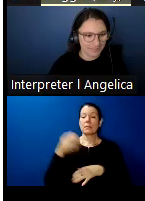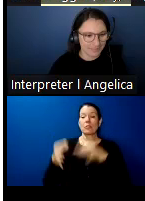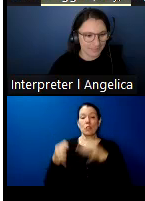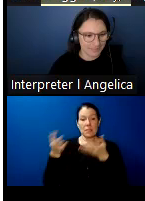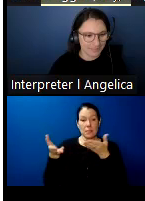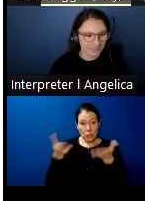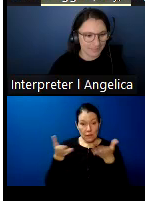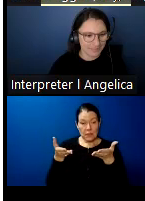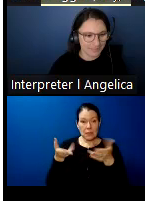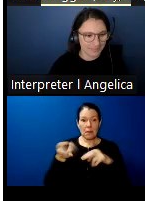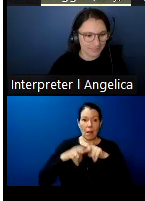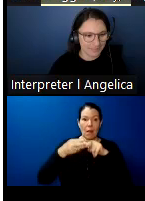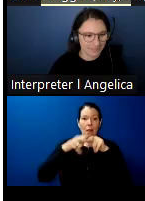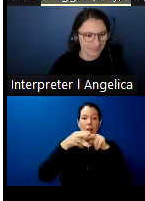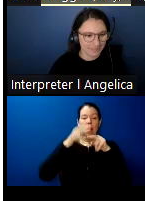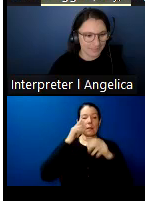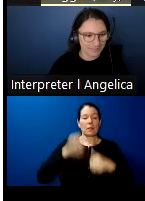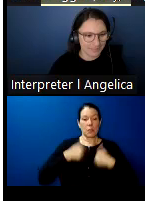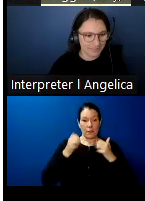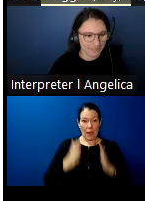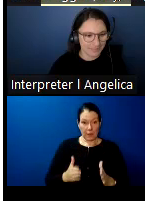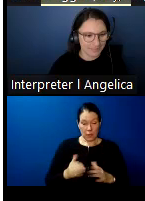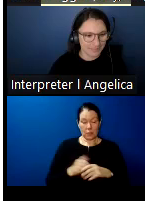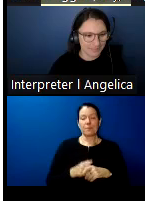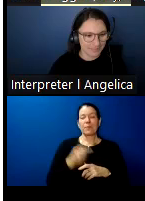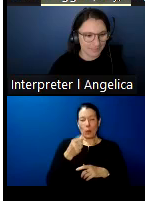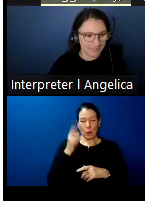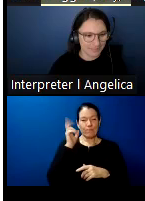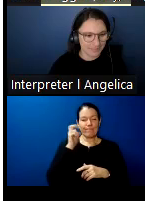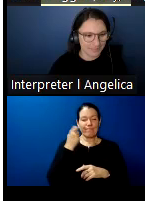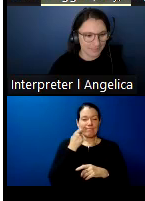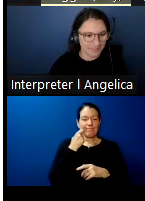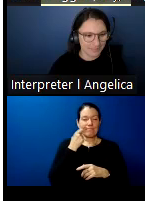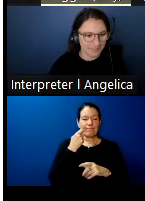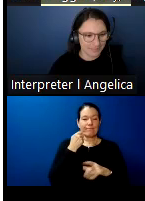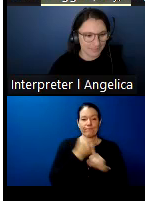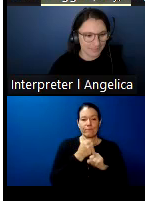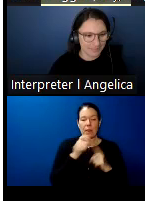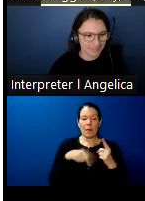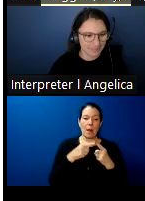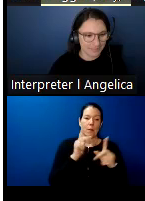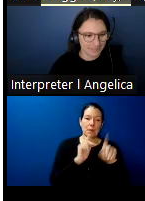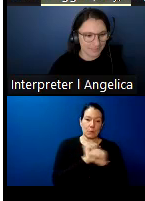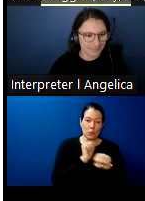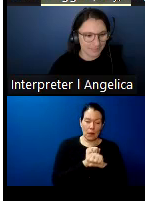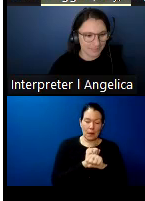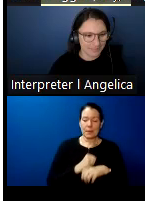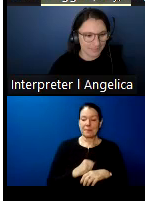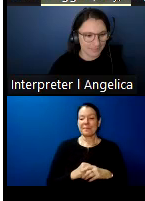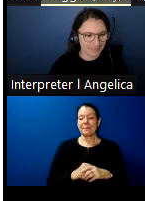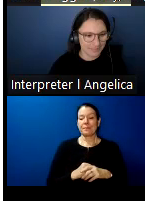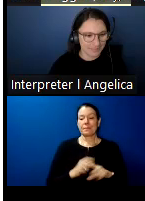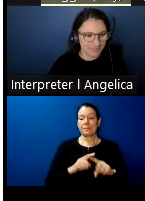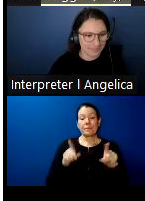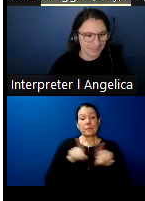for survivors, and you heard a little bit of that impact on people's job in the last video, but they